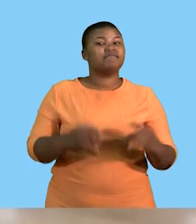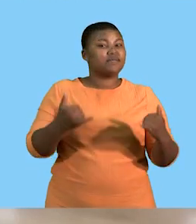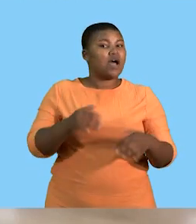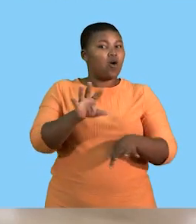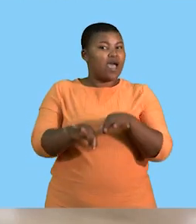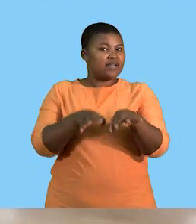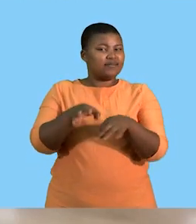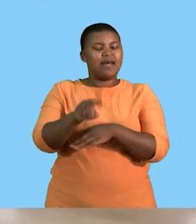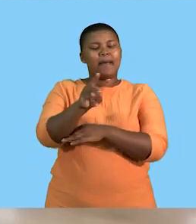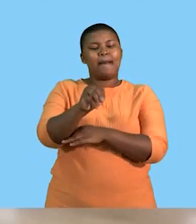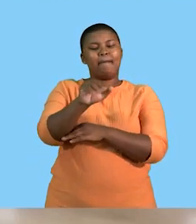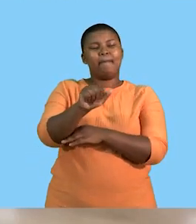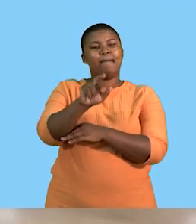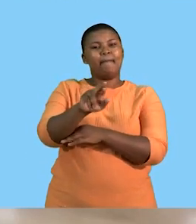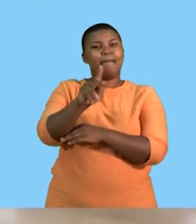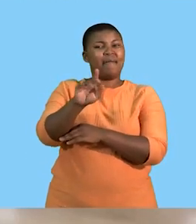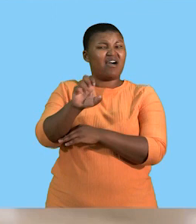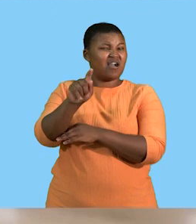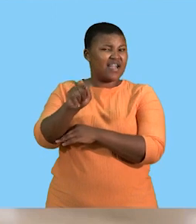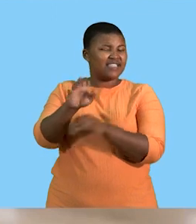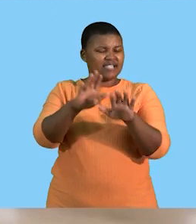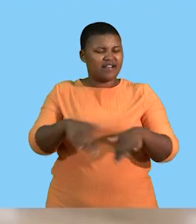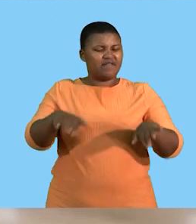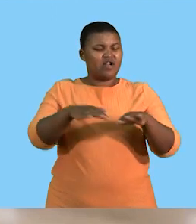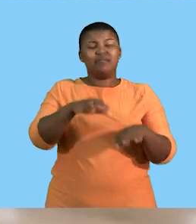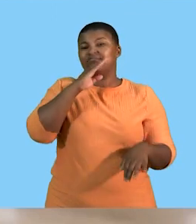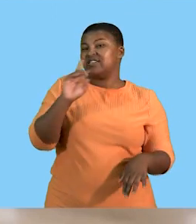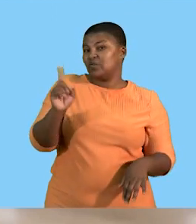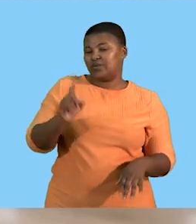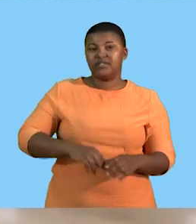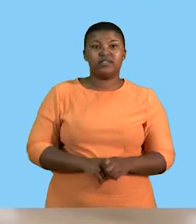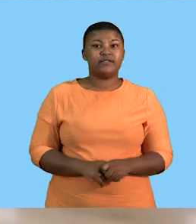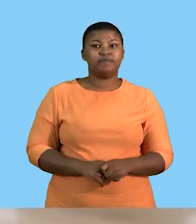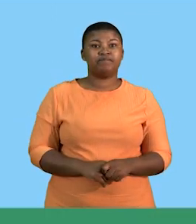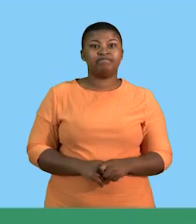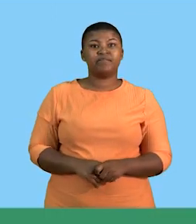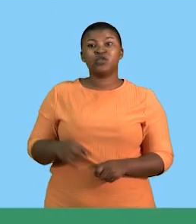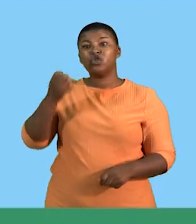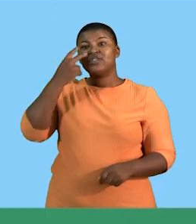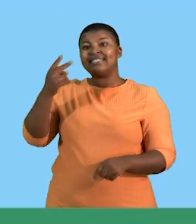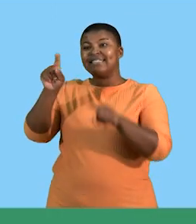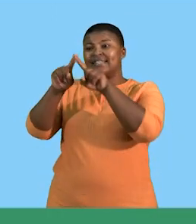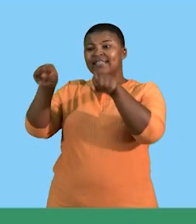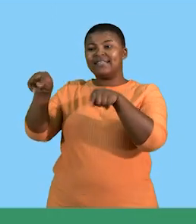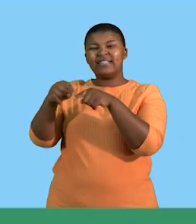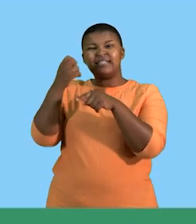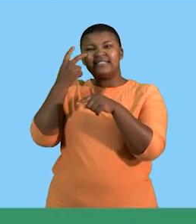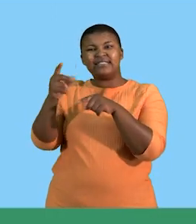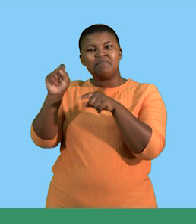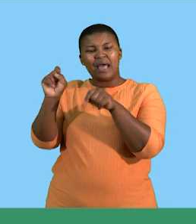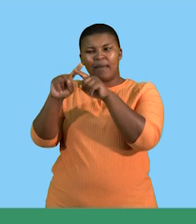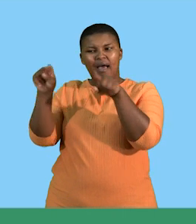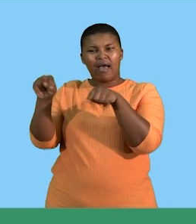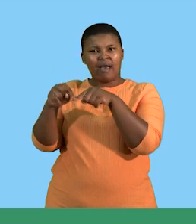definition of the market environment. So firstly, I want to draw your attention to this little notice block on the side of